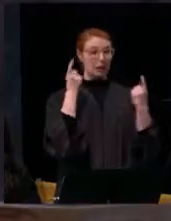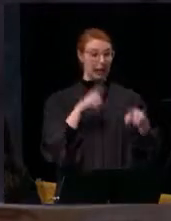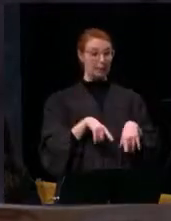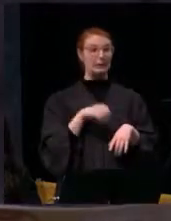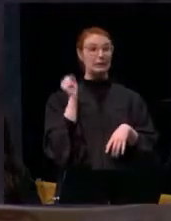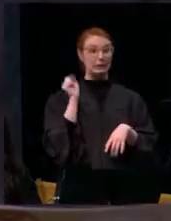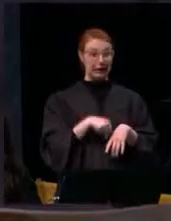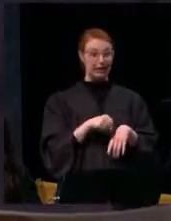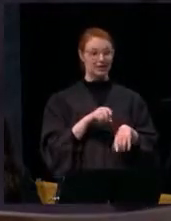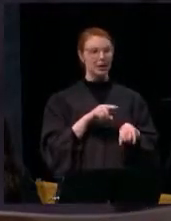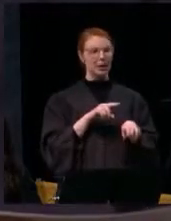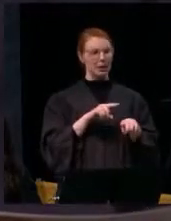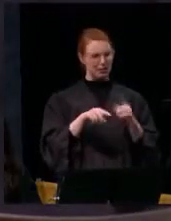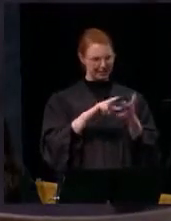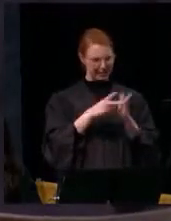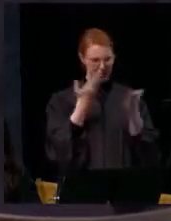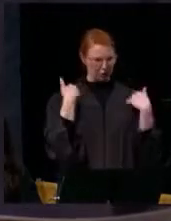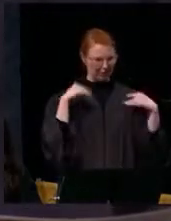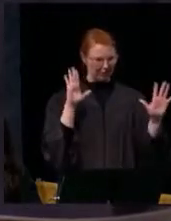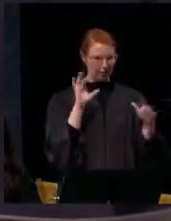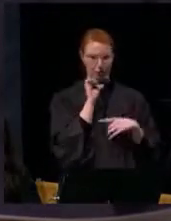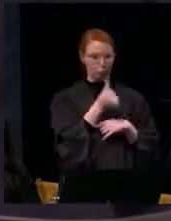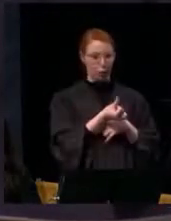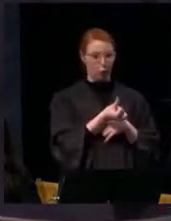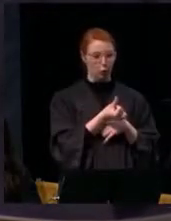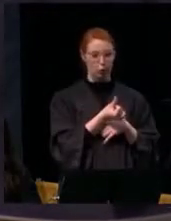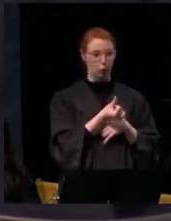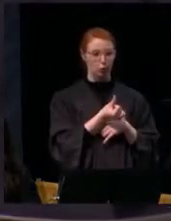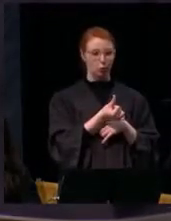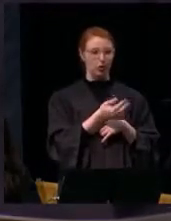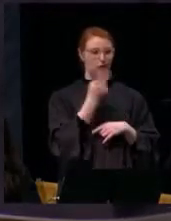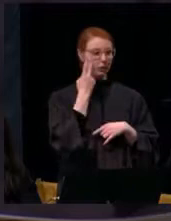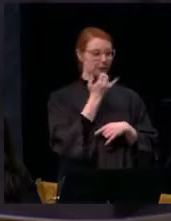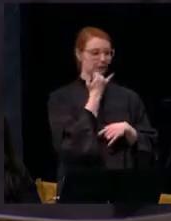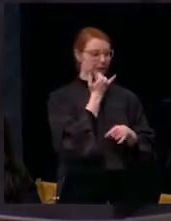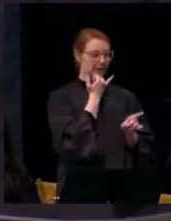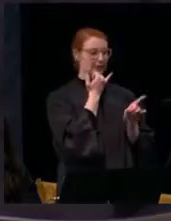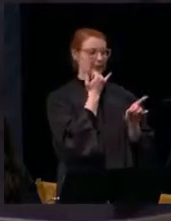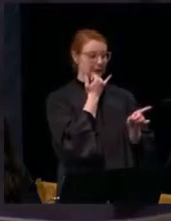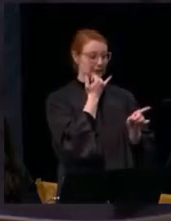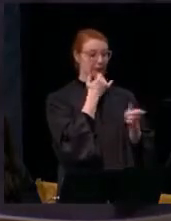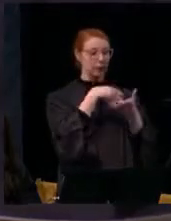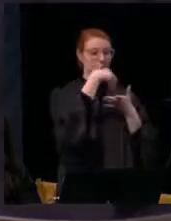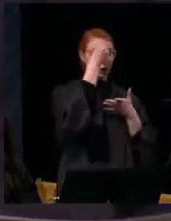But that does not mean you just give up. You take these mistakes and learn from them.